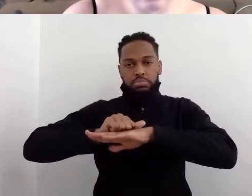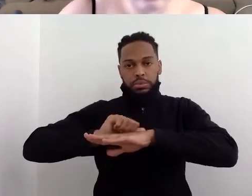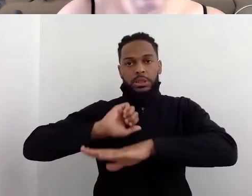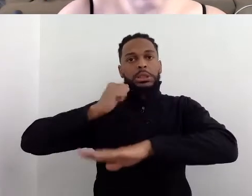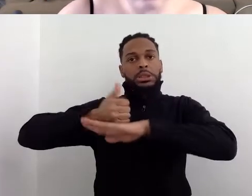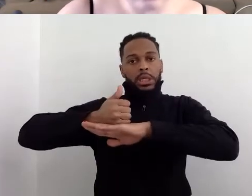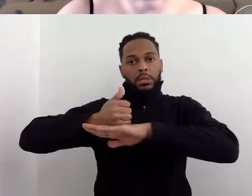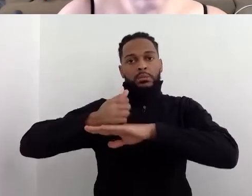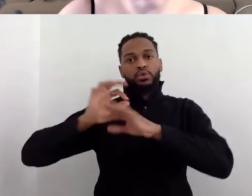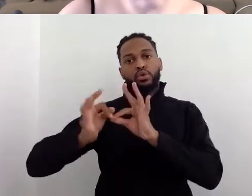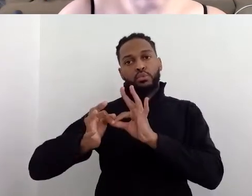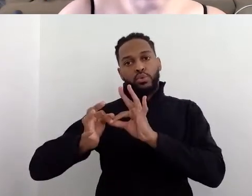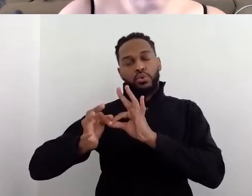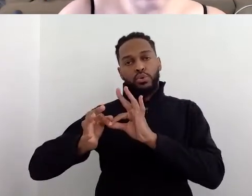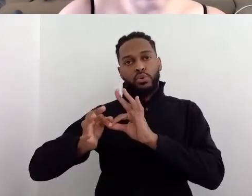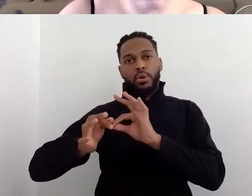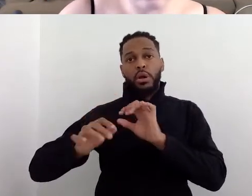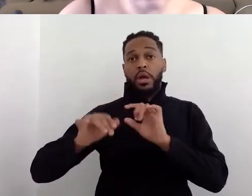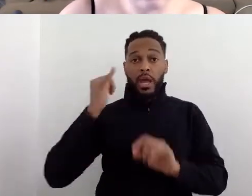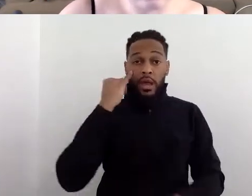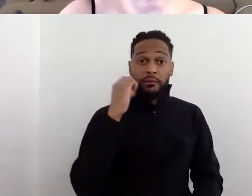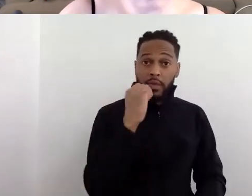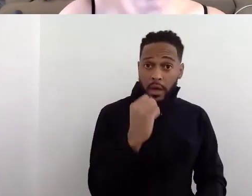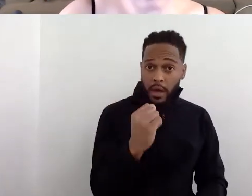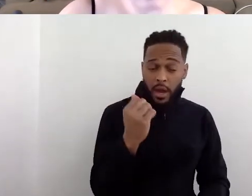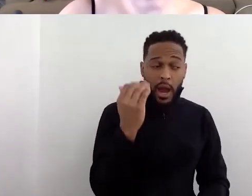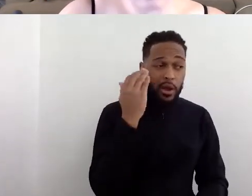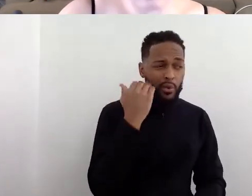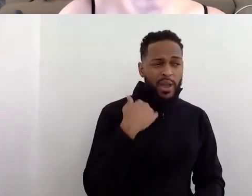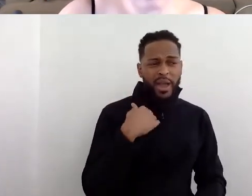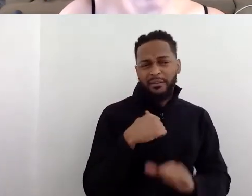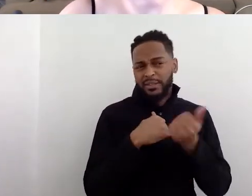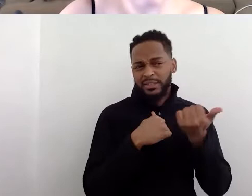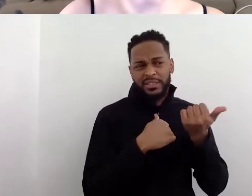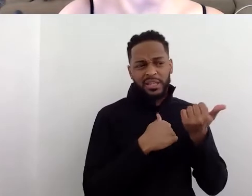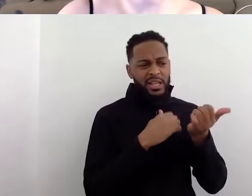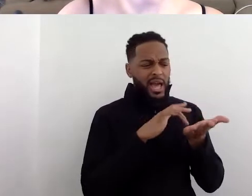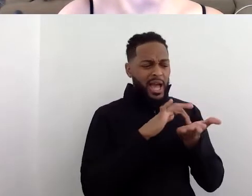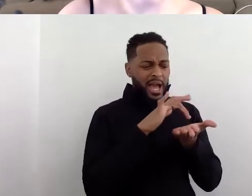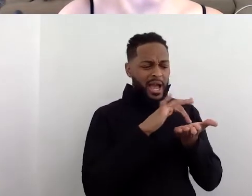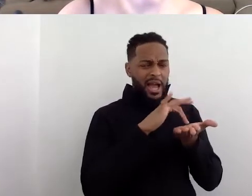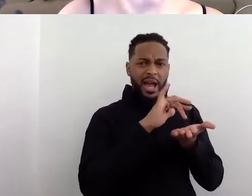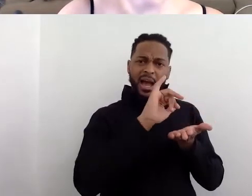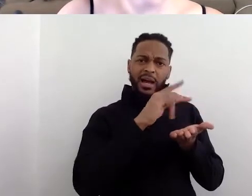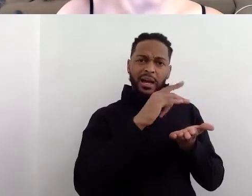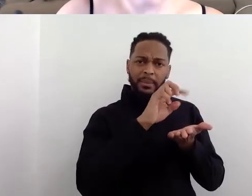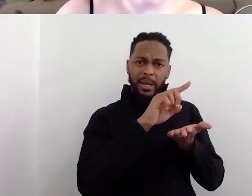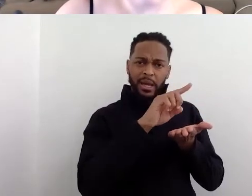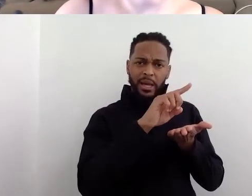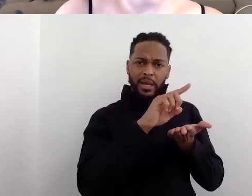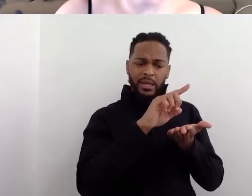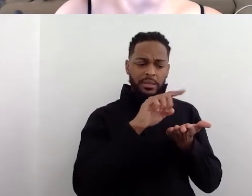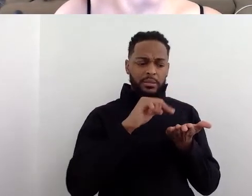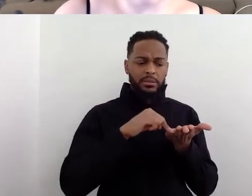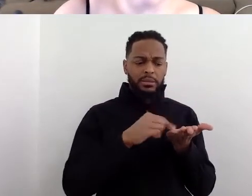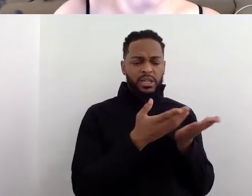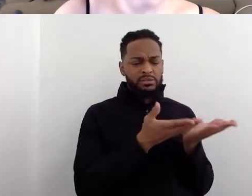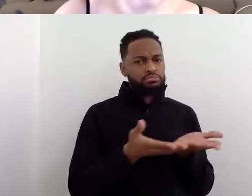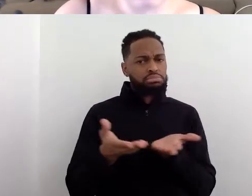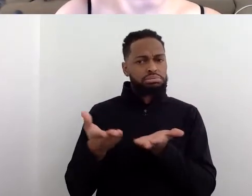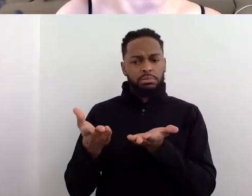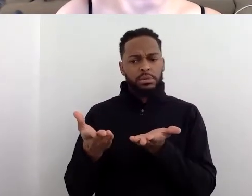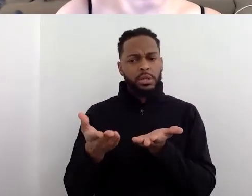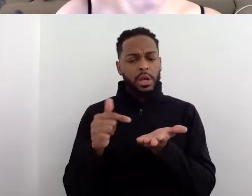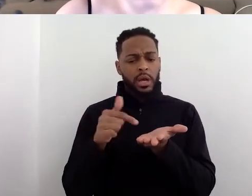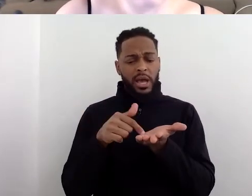iPad things that come around. And so we have it for ASL or any language, really. And you click on it, and then you click what